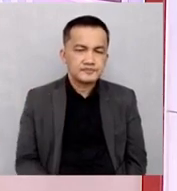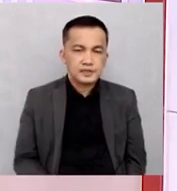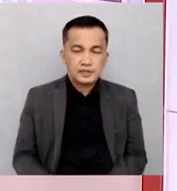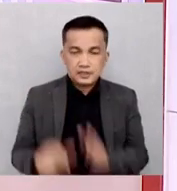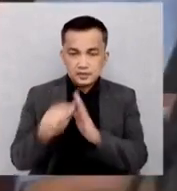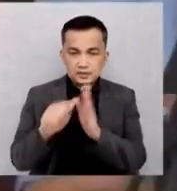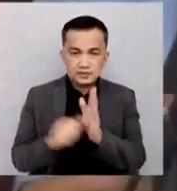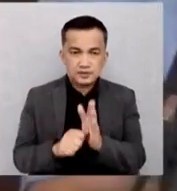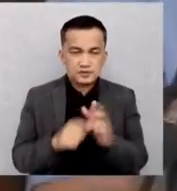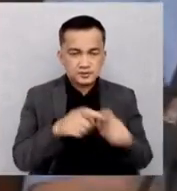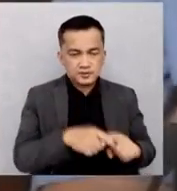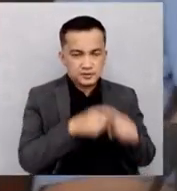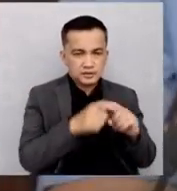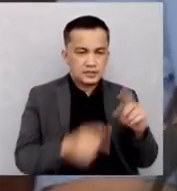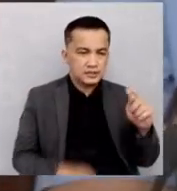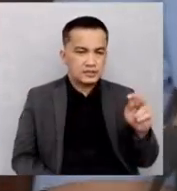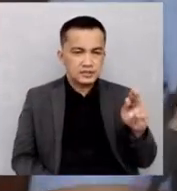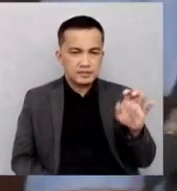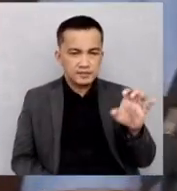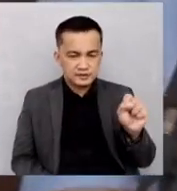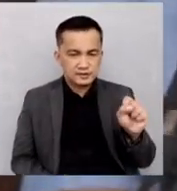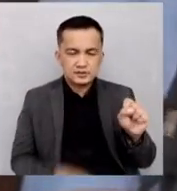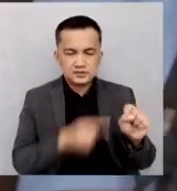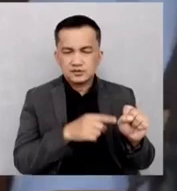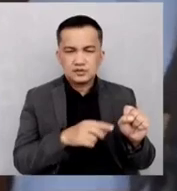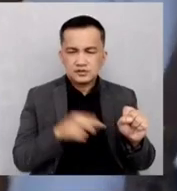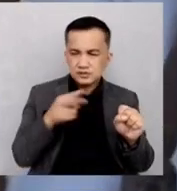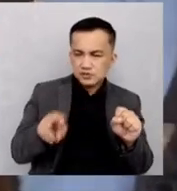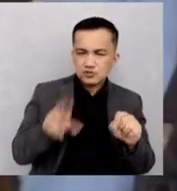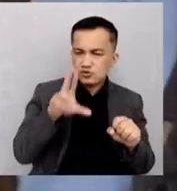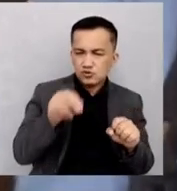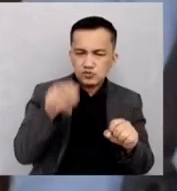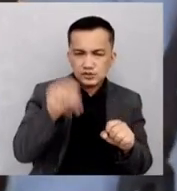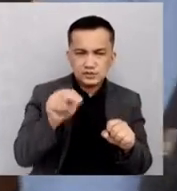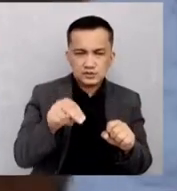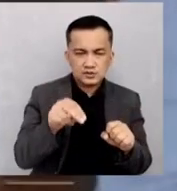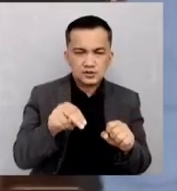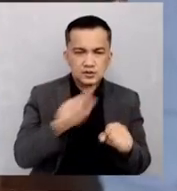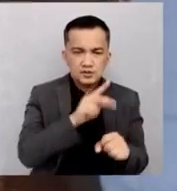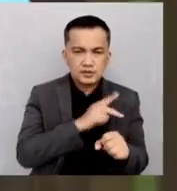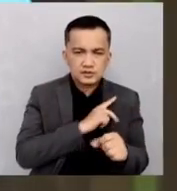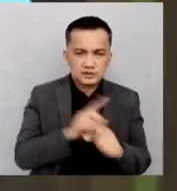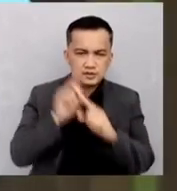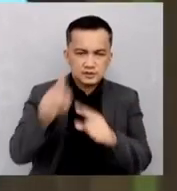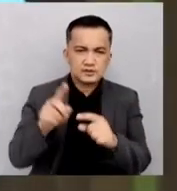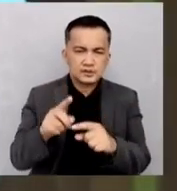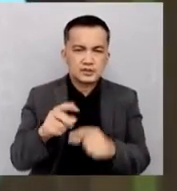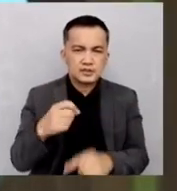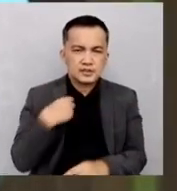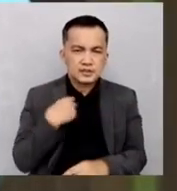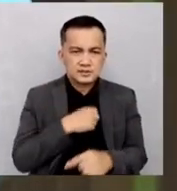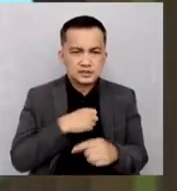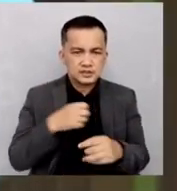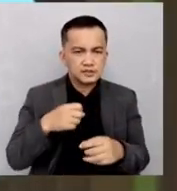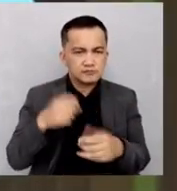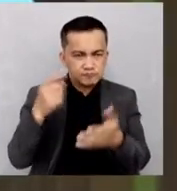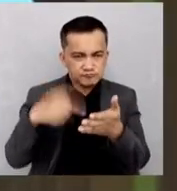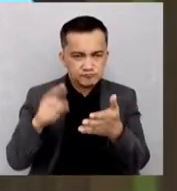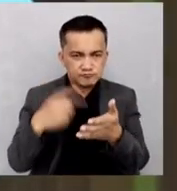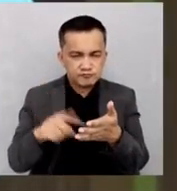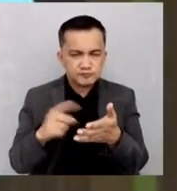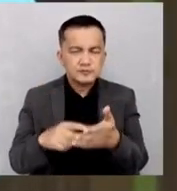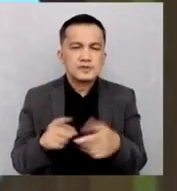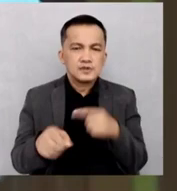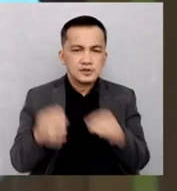suspended lawmaker Arnulfo Teves Jr. sees no need for his client to personally attend the Senate probe into Degamo's murder. Attorney